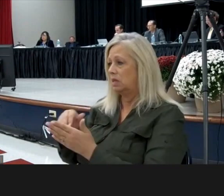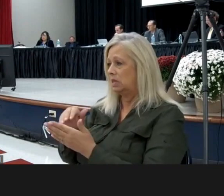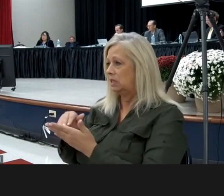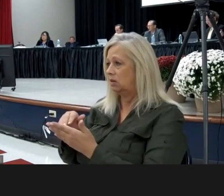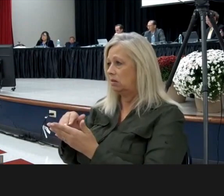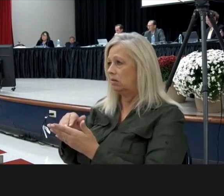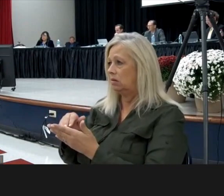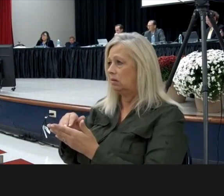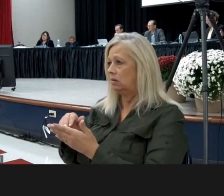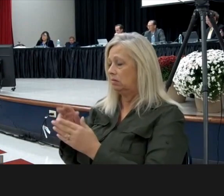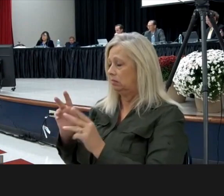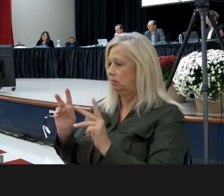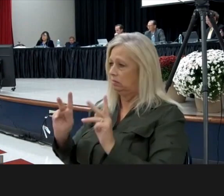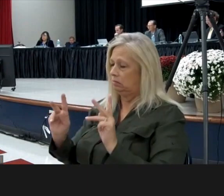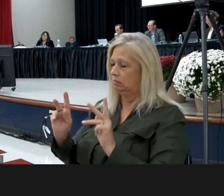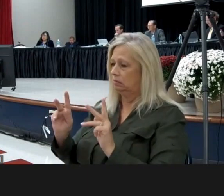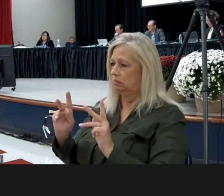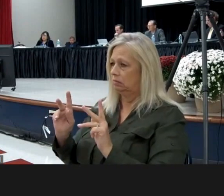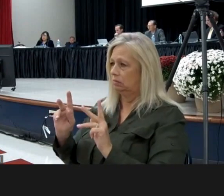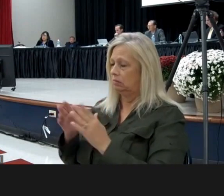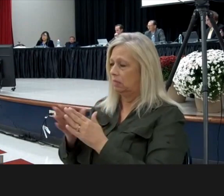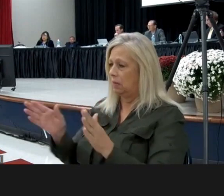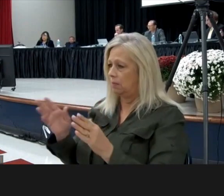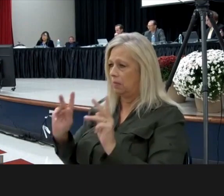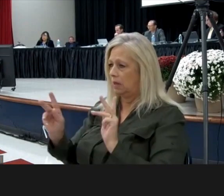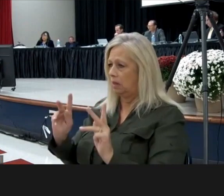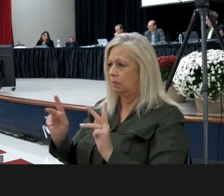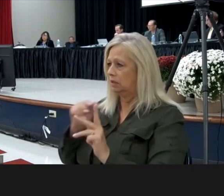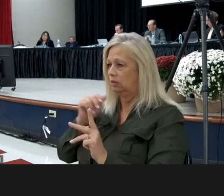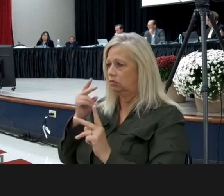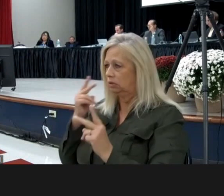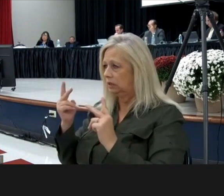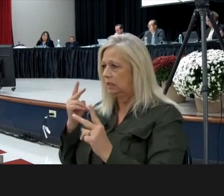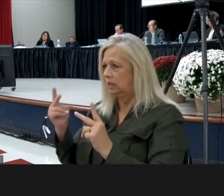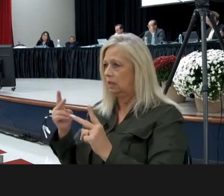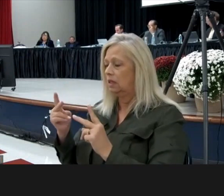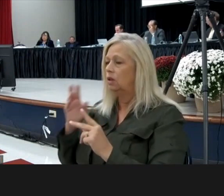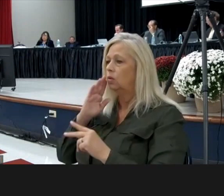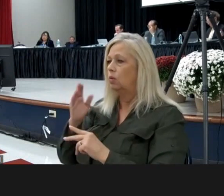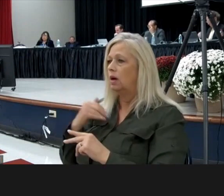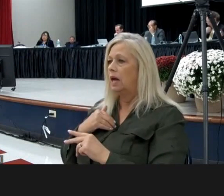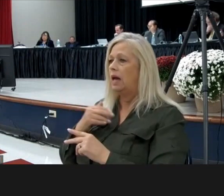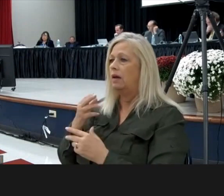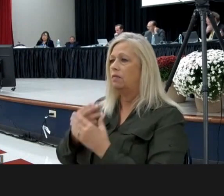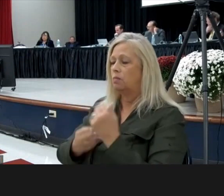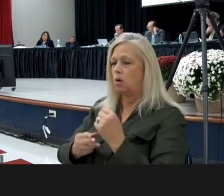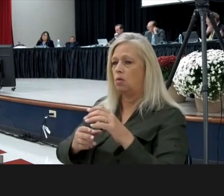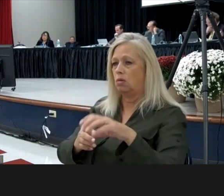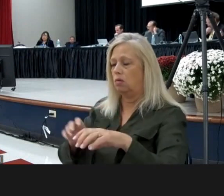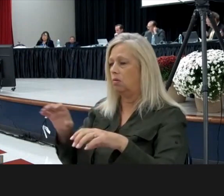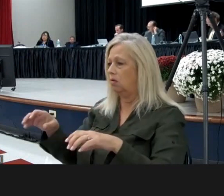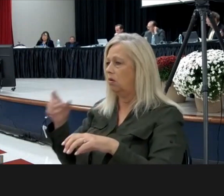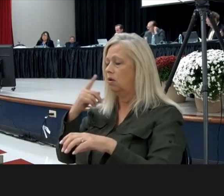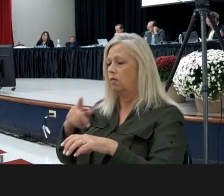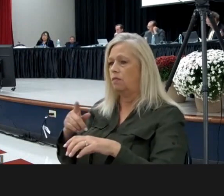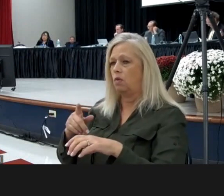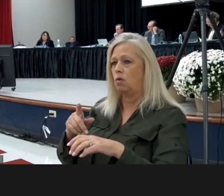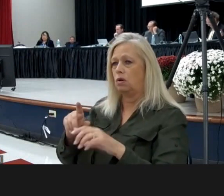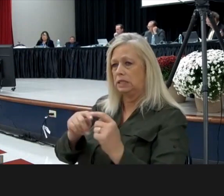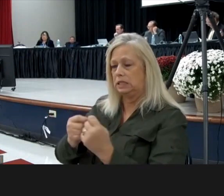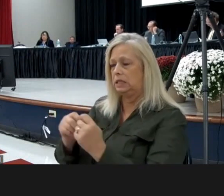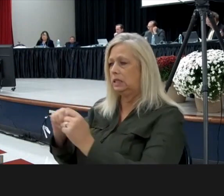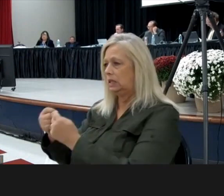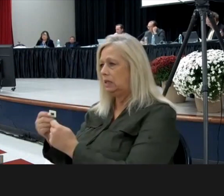eye, so to speak. We'll have offices for both the men's and women's basketball teams, for coaches and administrative